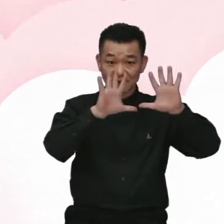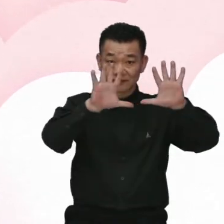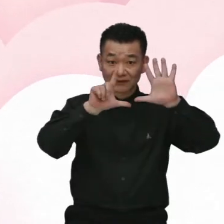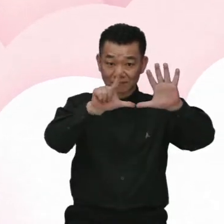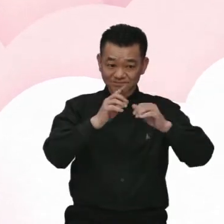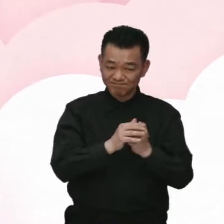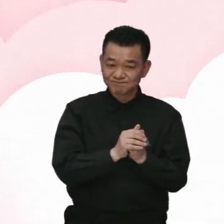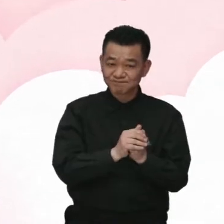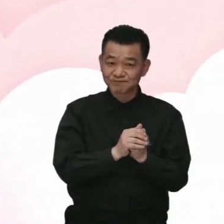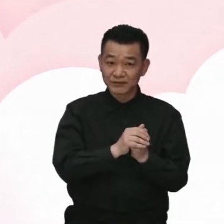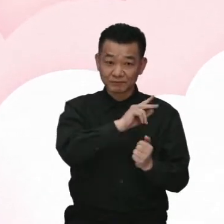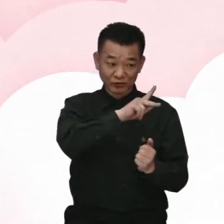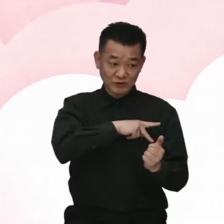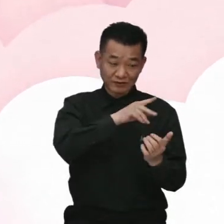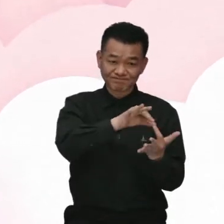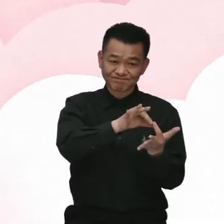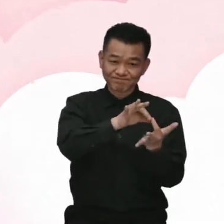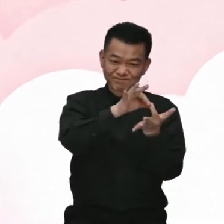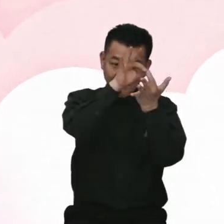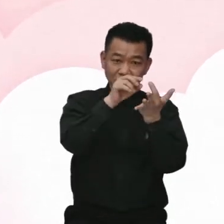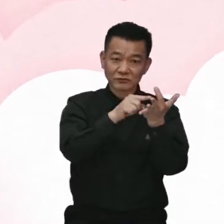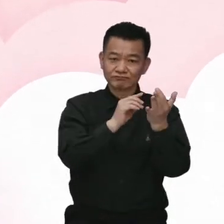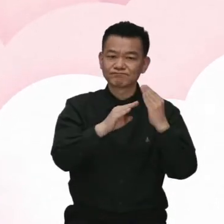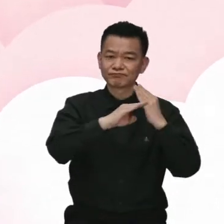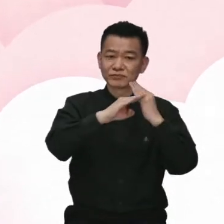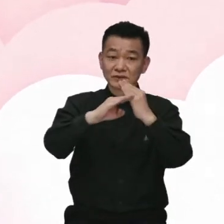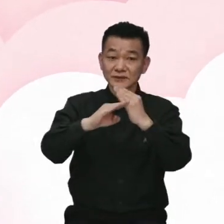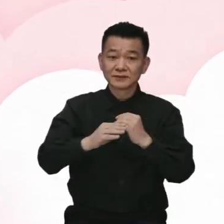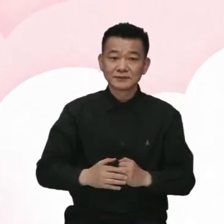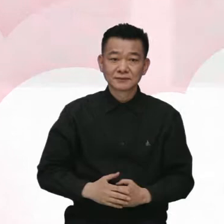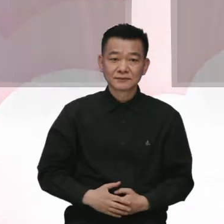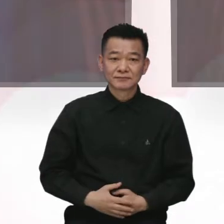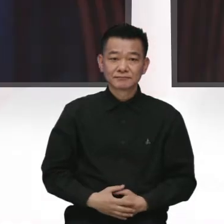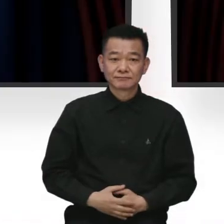Article 17, Protecting the Integrity of the Person.